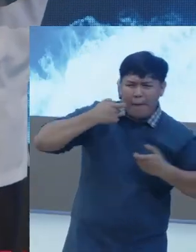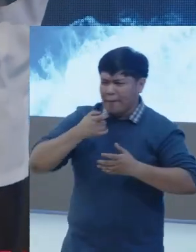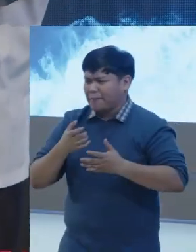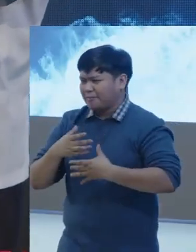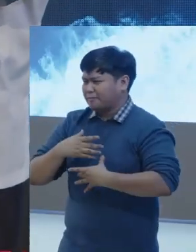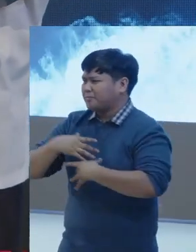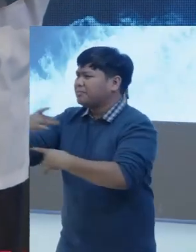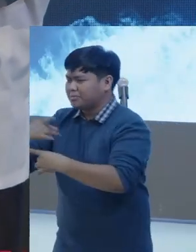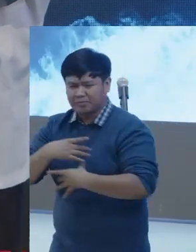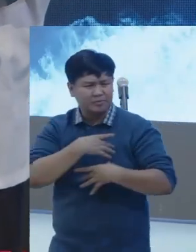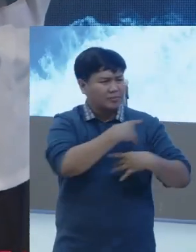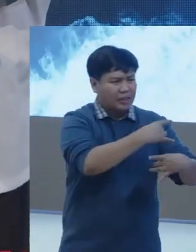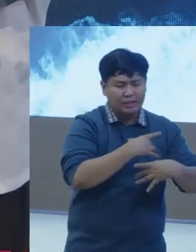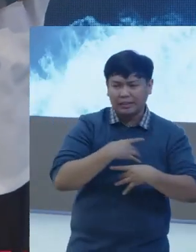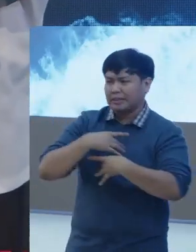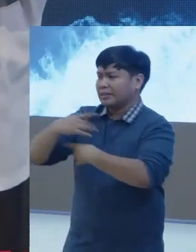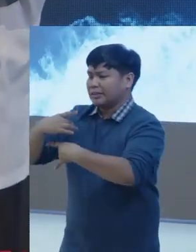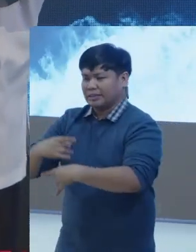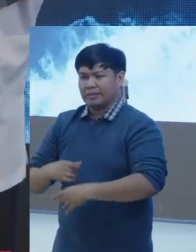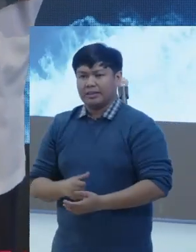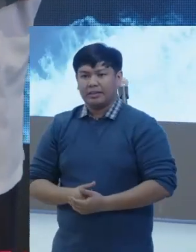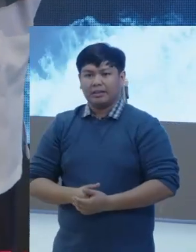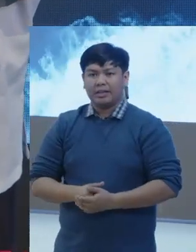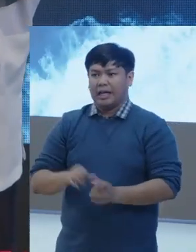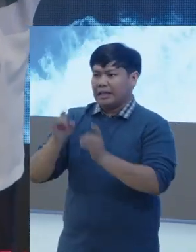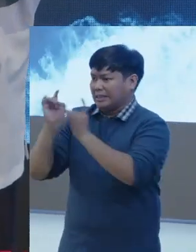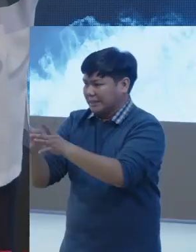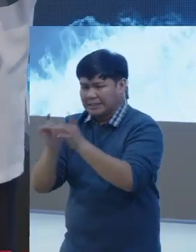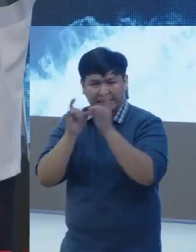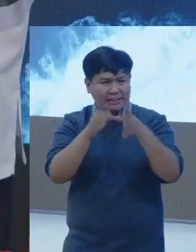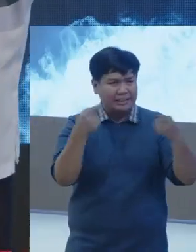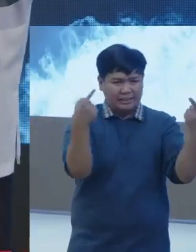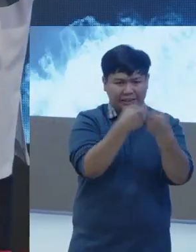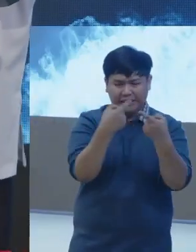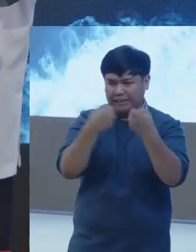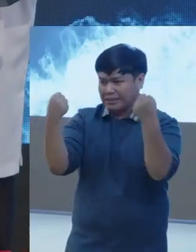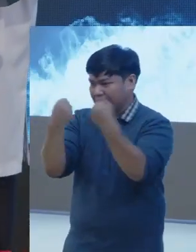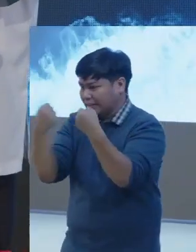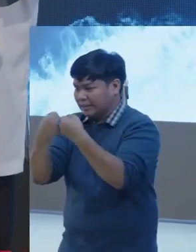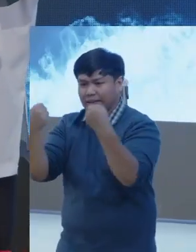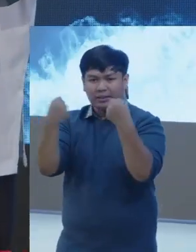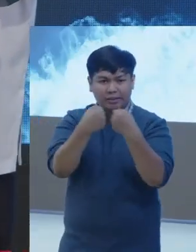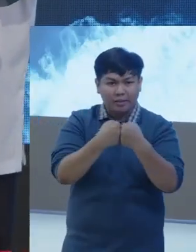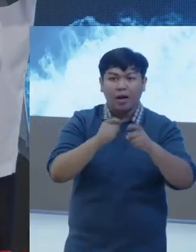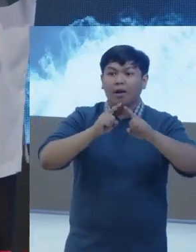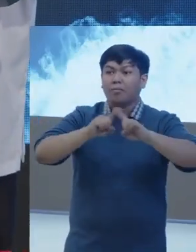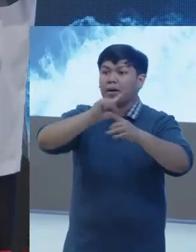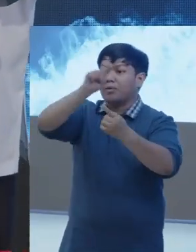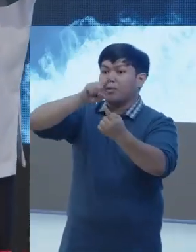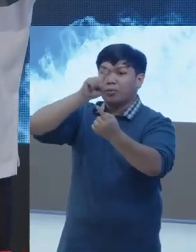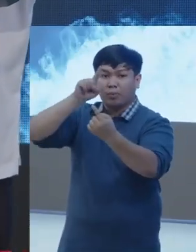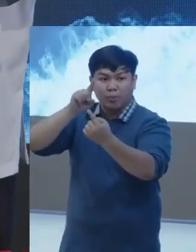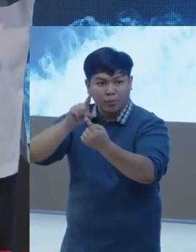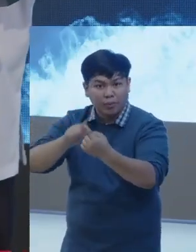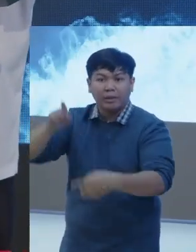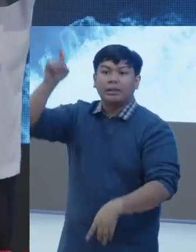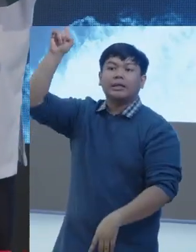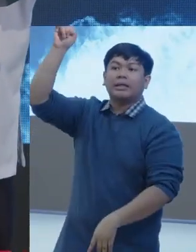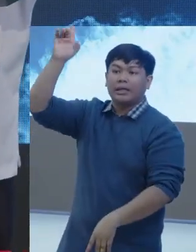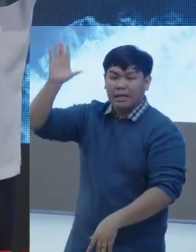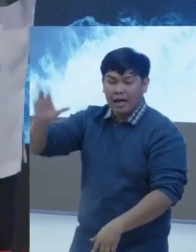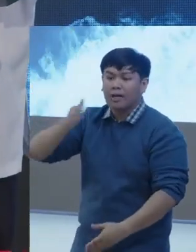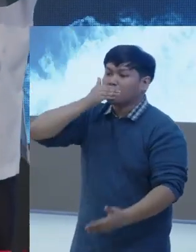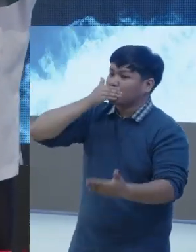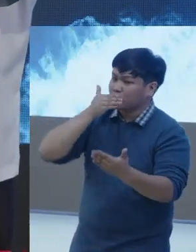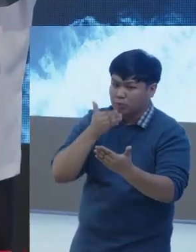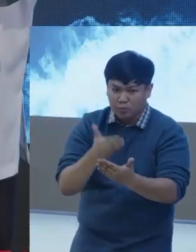passing our days in malice and envy, hated by others and hating one another. But when the goodness and loving kindness